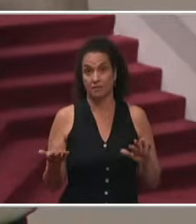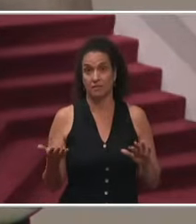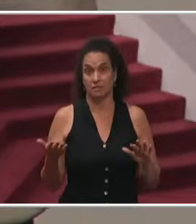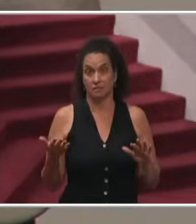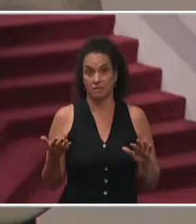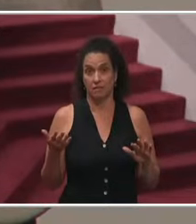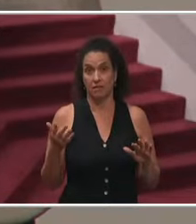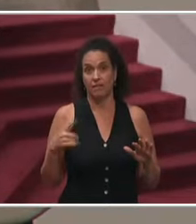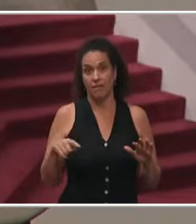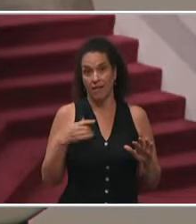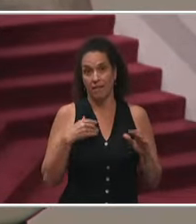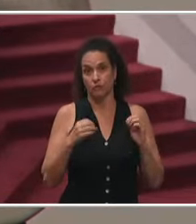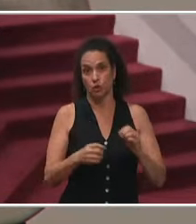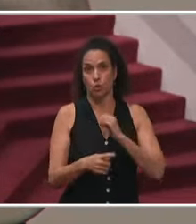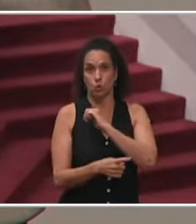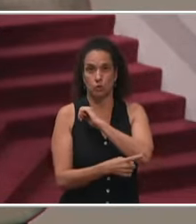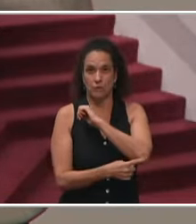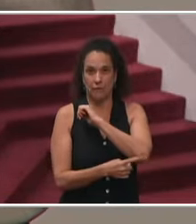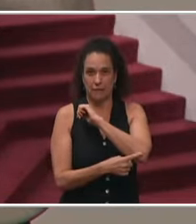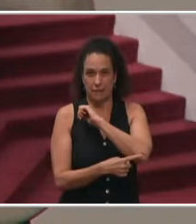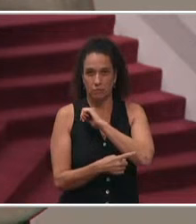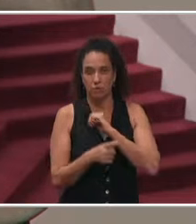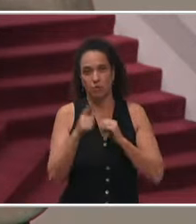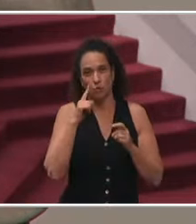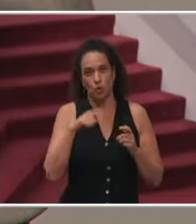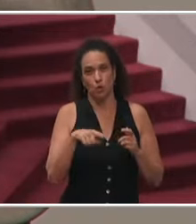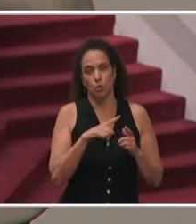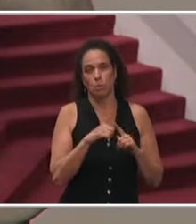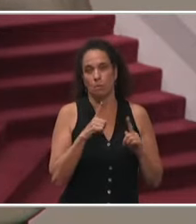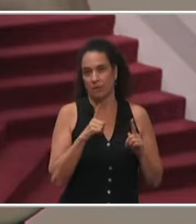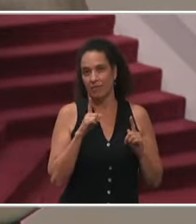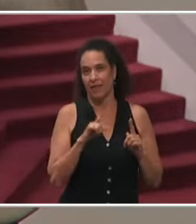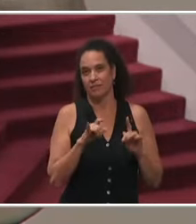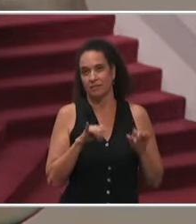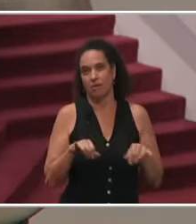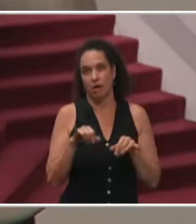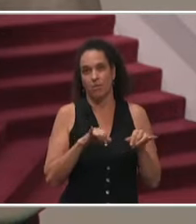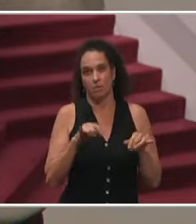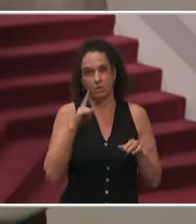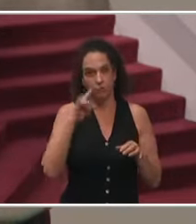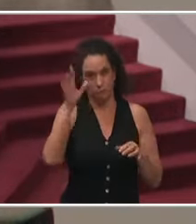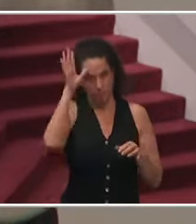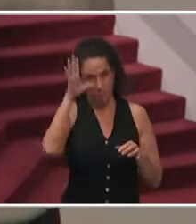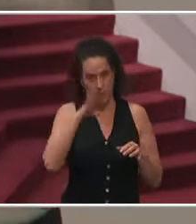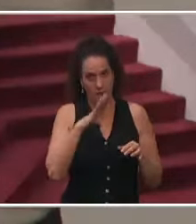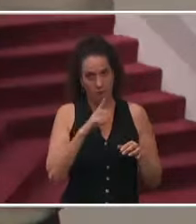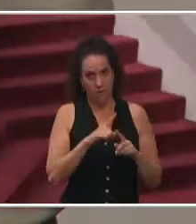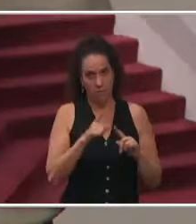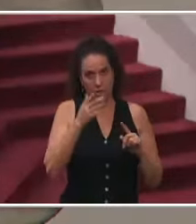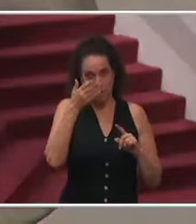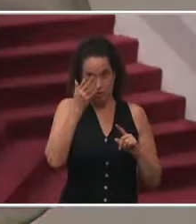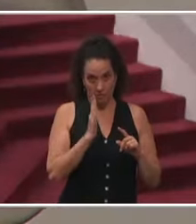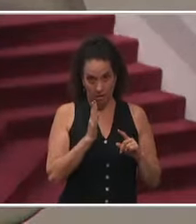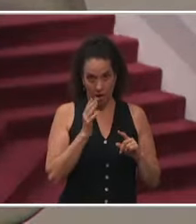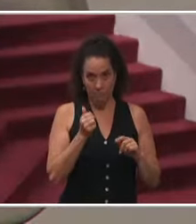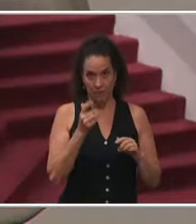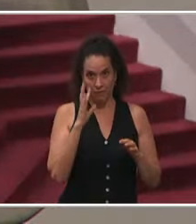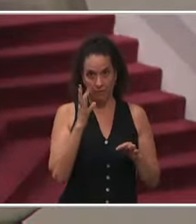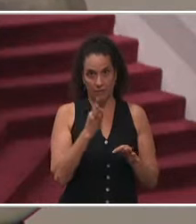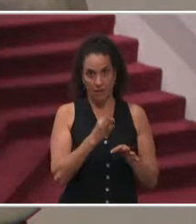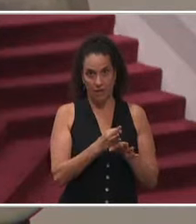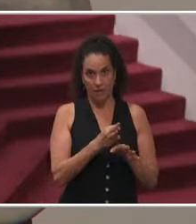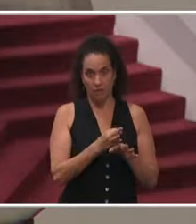There hath no temptation taken you, but such as is common to man. But God is faithful,